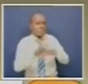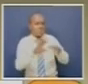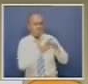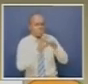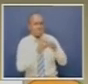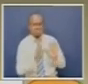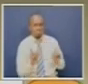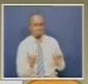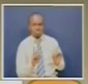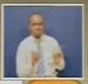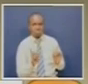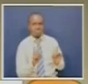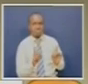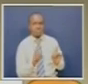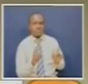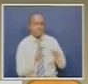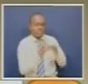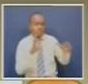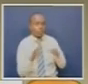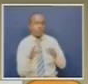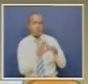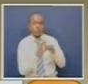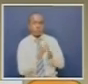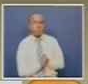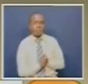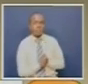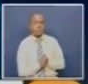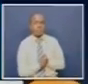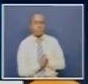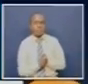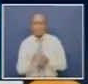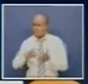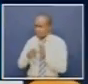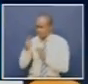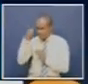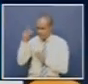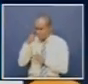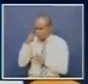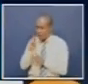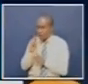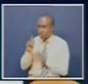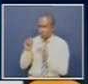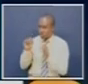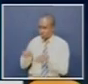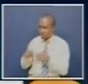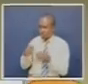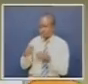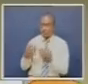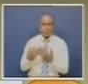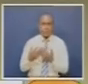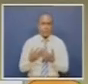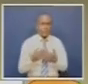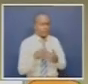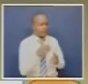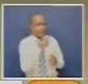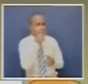unity. It is a discordant unity, if you want. And so you think Kalonzo Musyoka is voting? Kalonzo Musyoka intends to